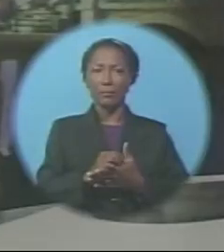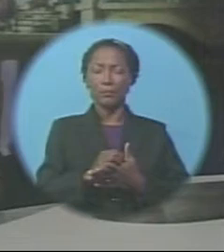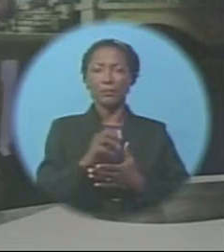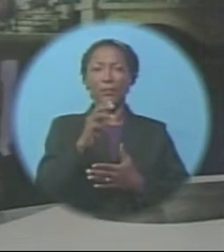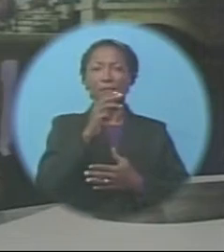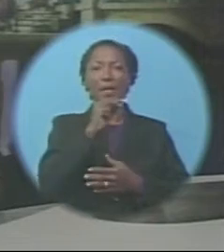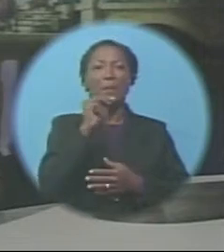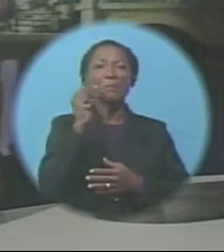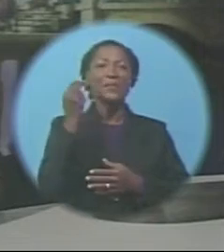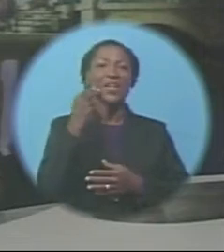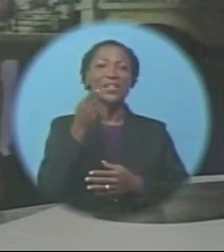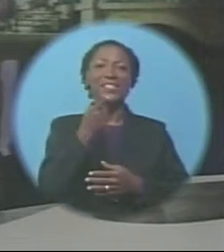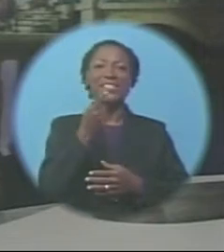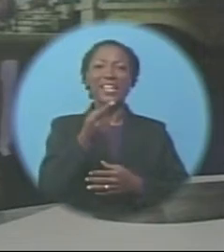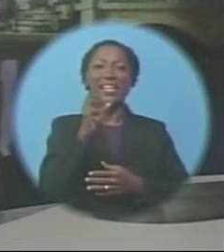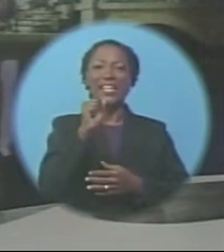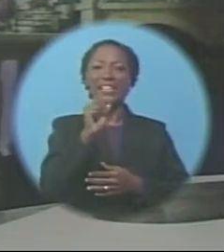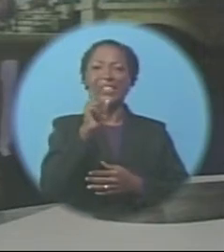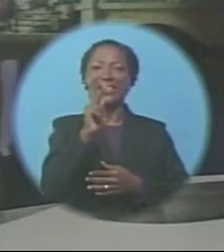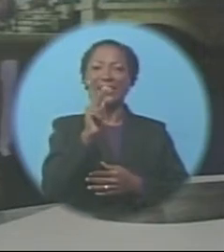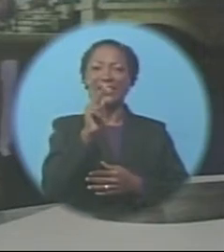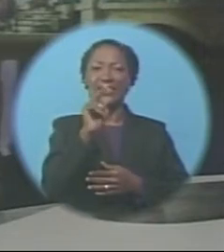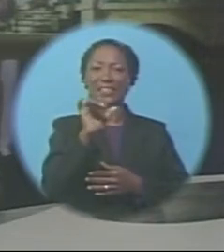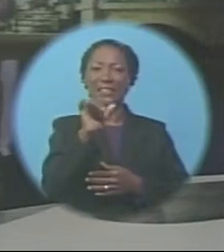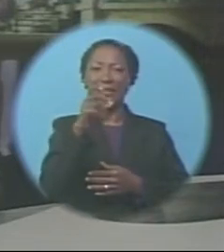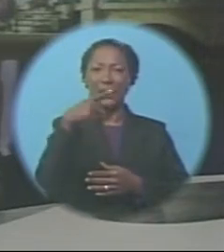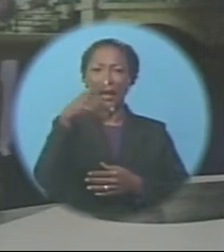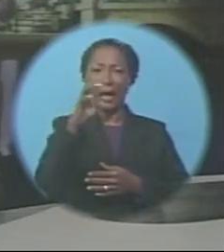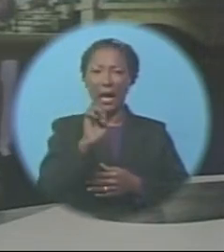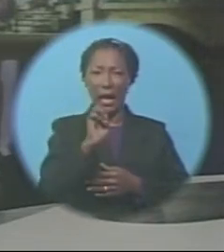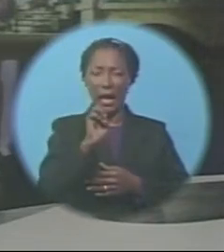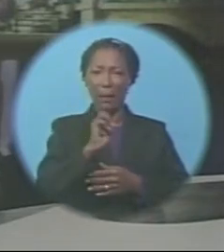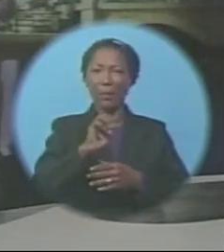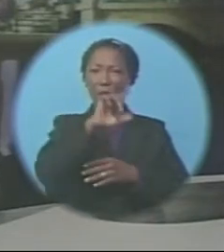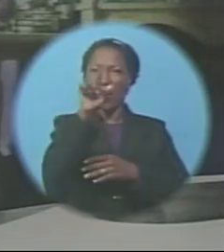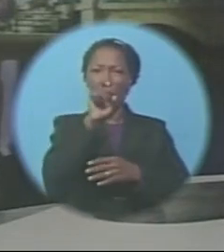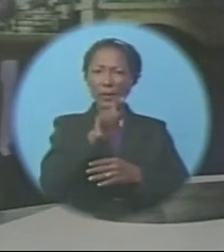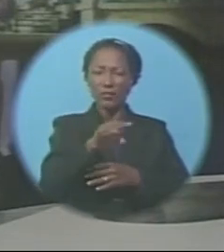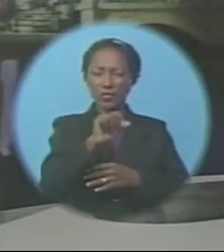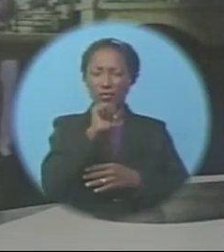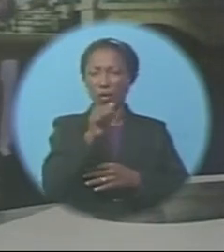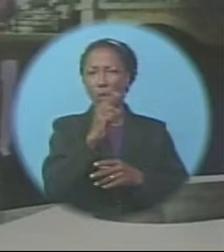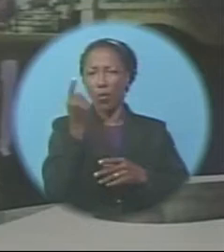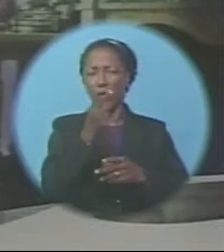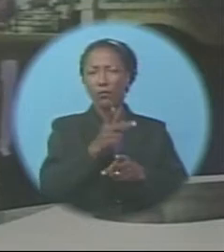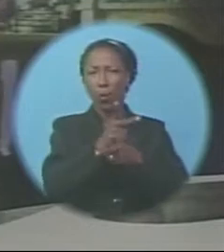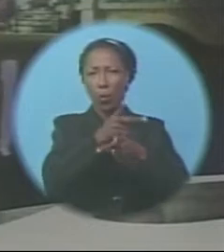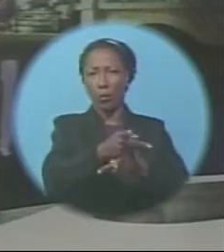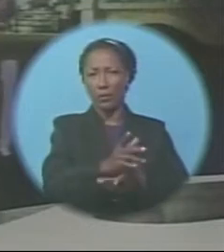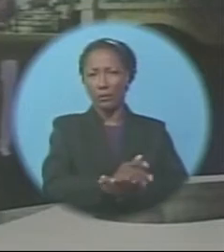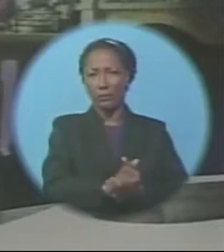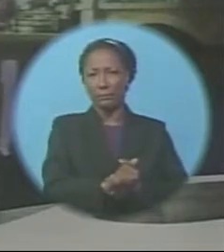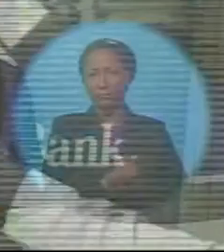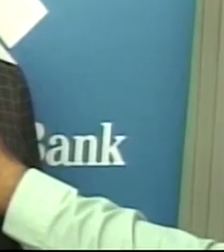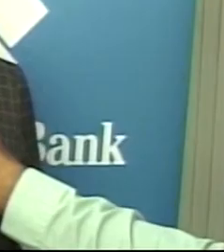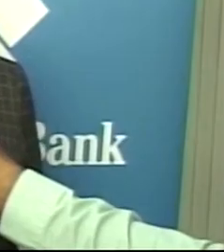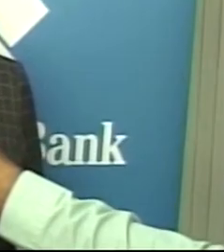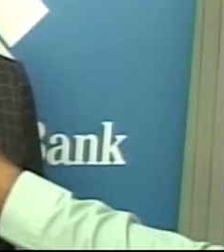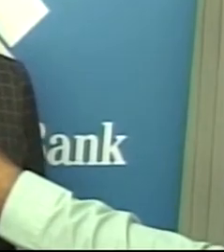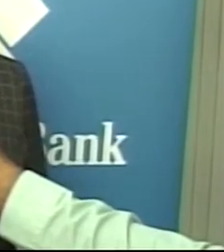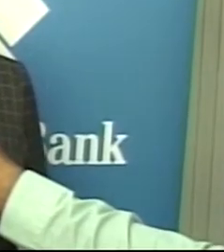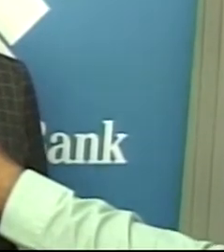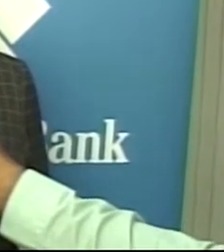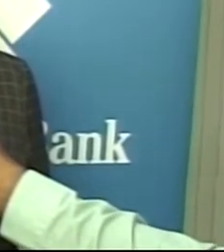And Ms. Holligan adds that the Skype-related queries are not just limited to loans. Right now we